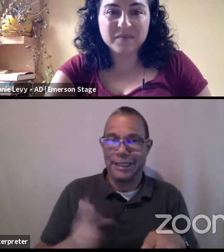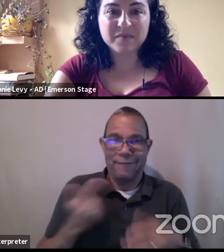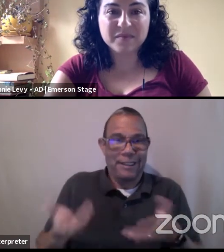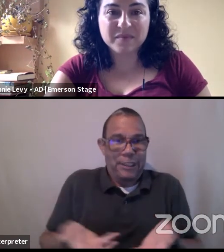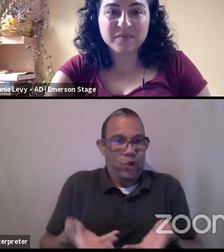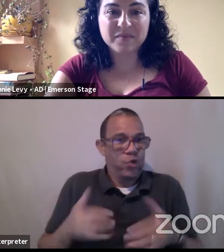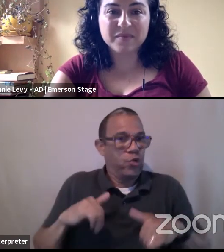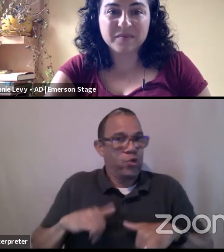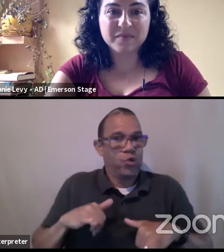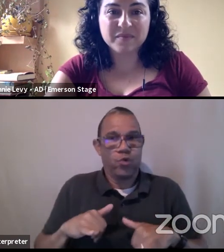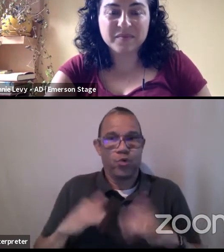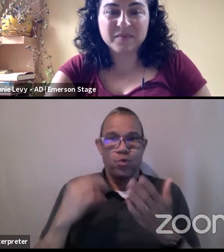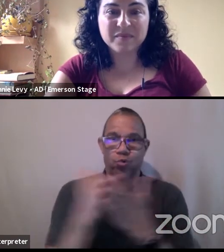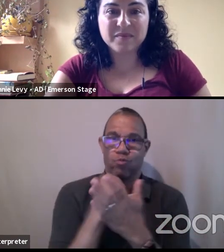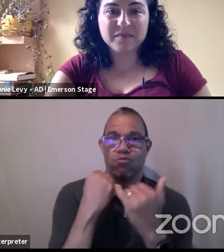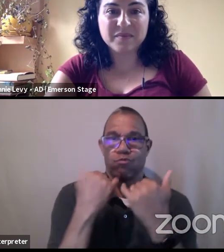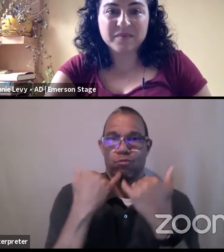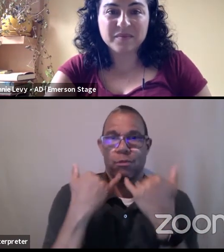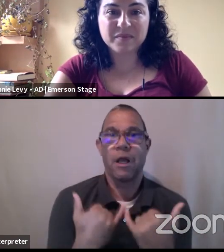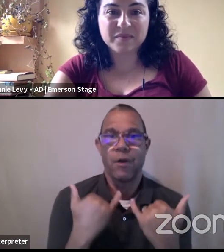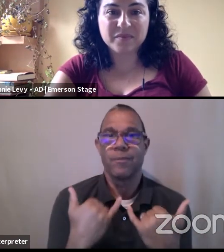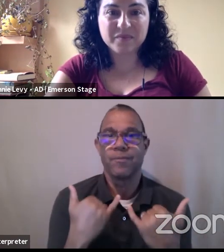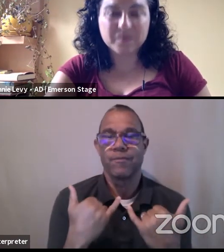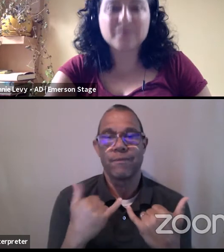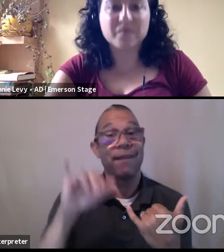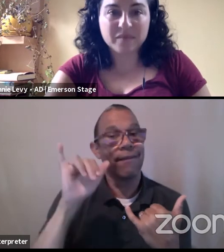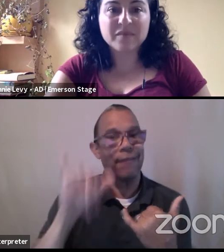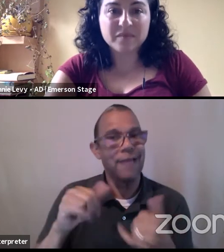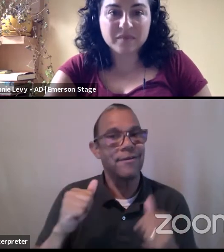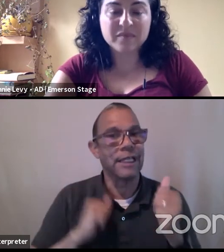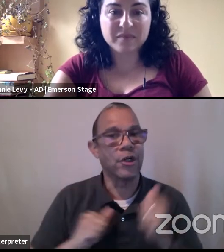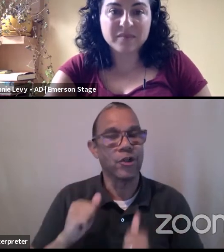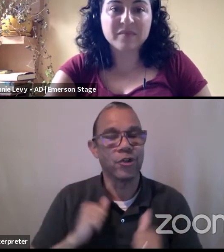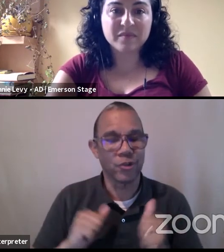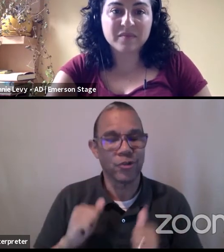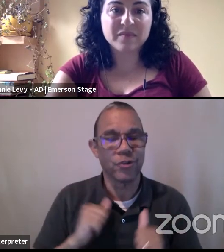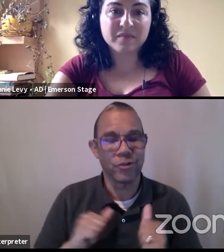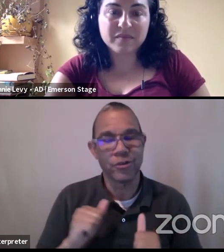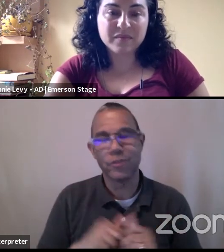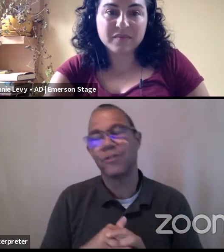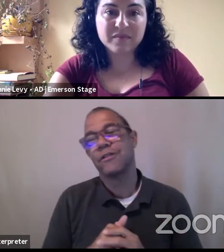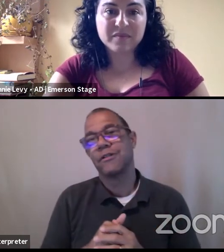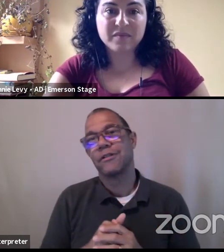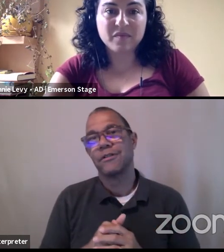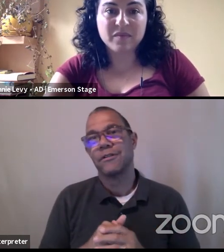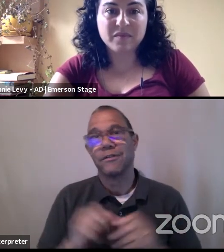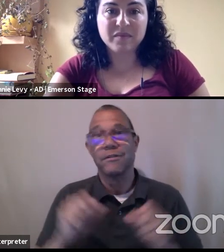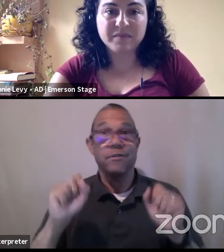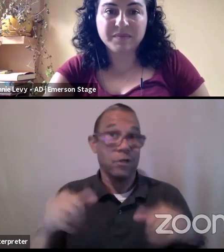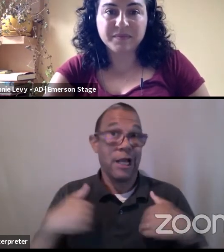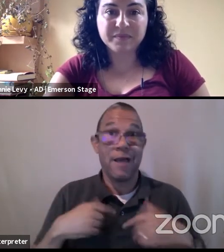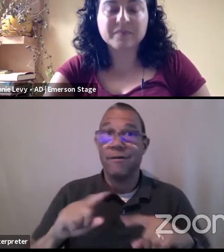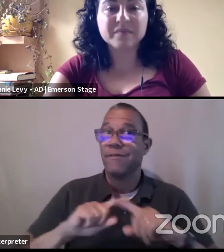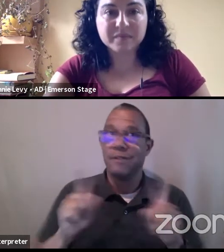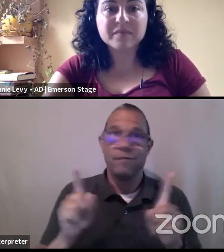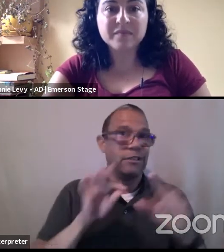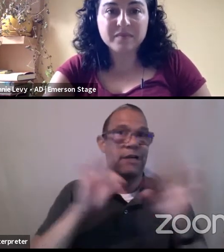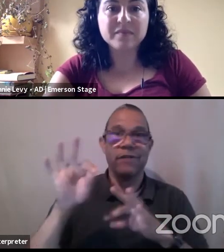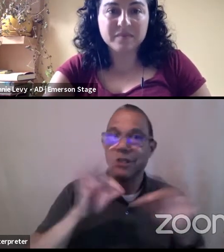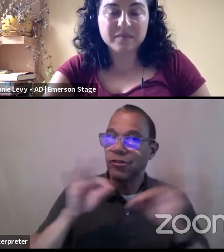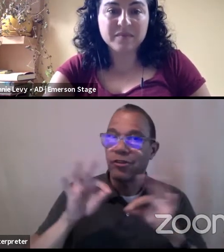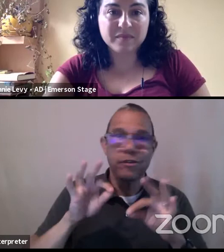be like theatre in this way. So you can have definitely different definitions of